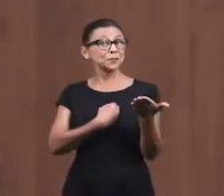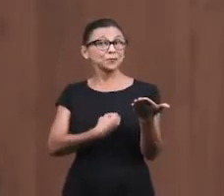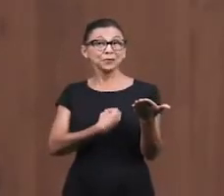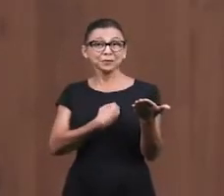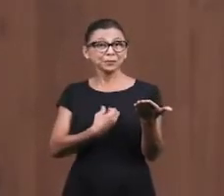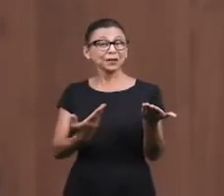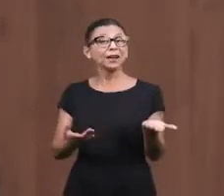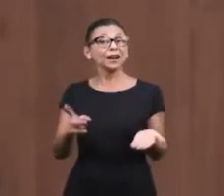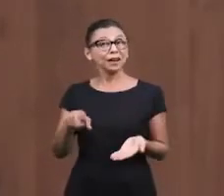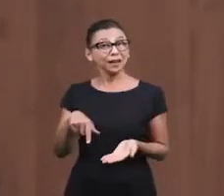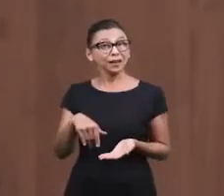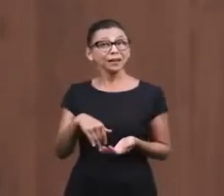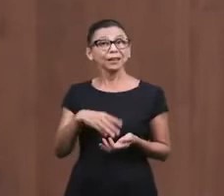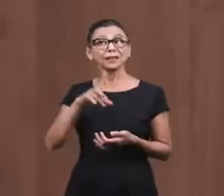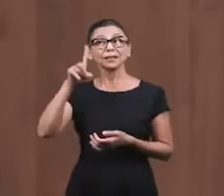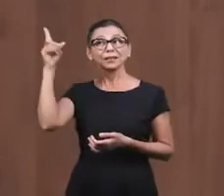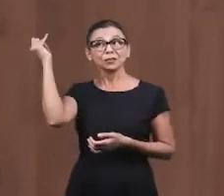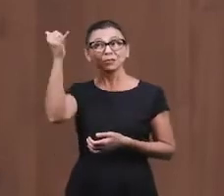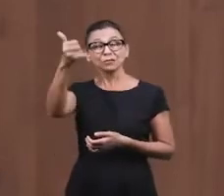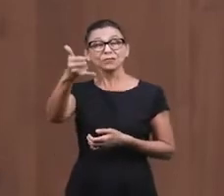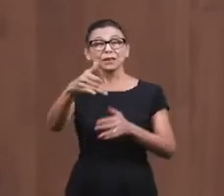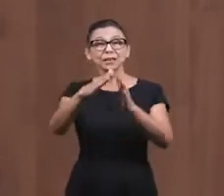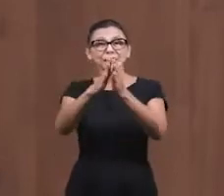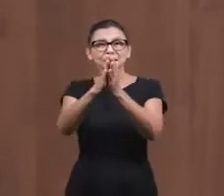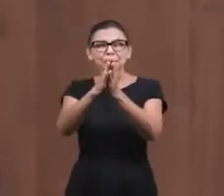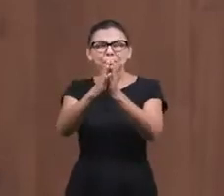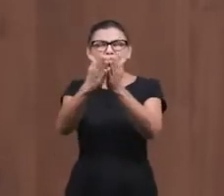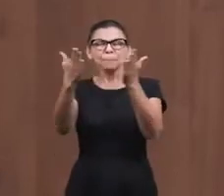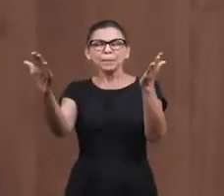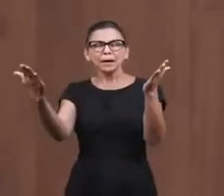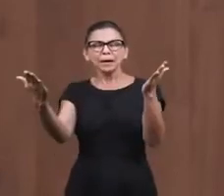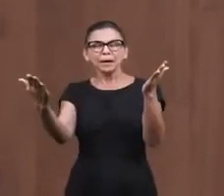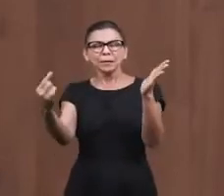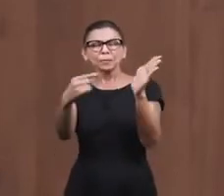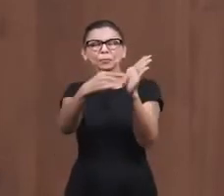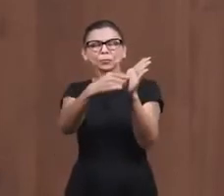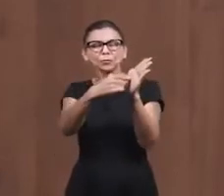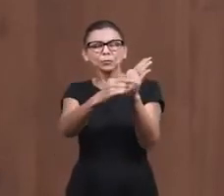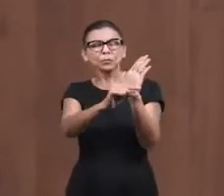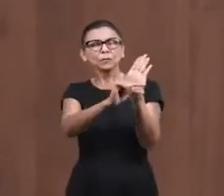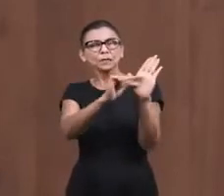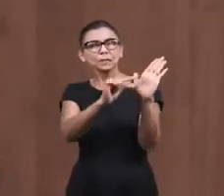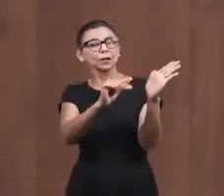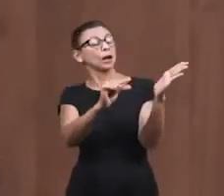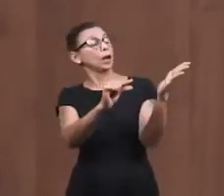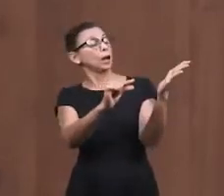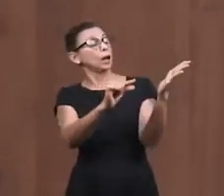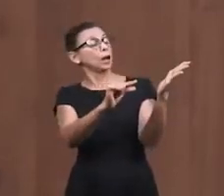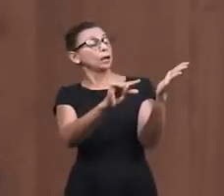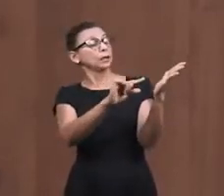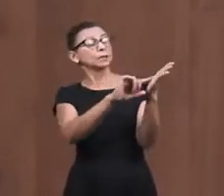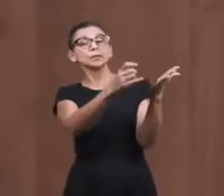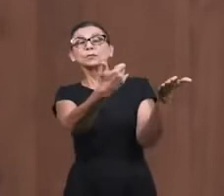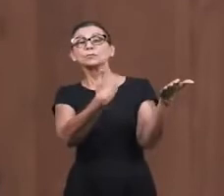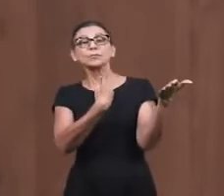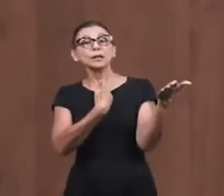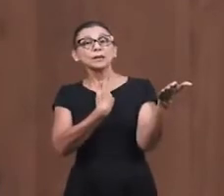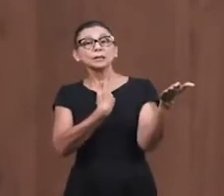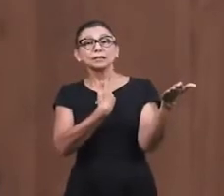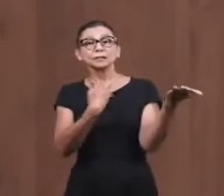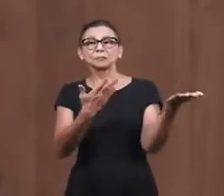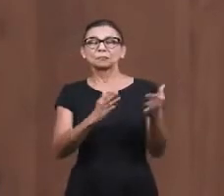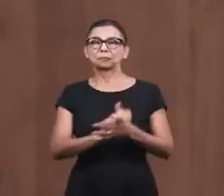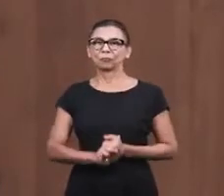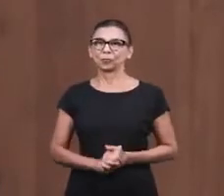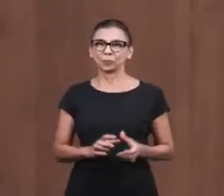Word. God wants to speak to you through the Word. Open up the Bible and the Lord is going to speak to you. Today we learn